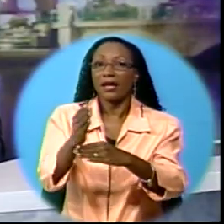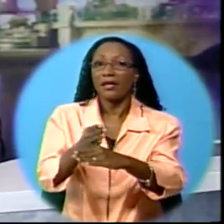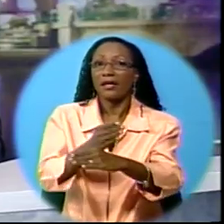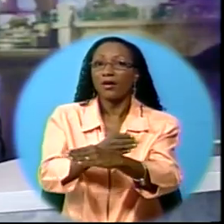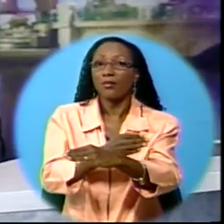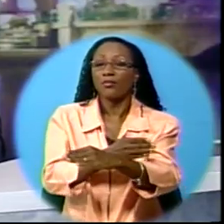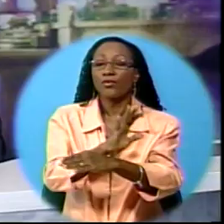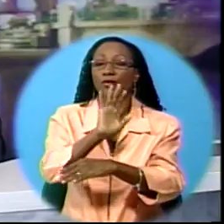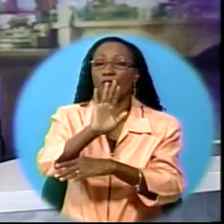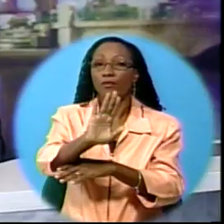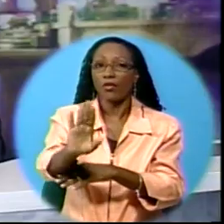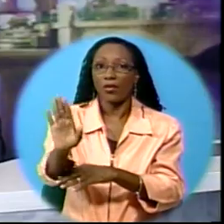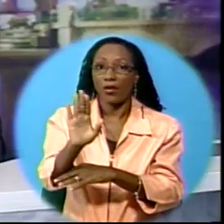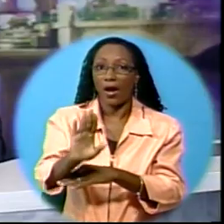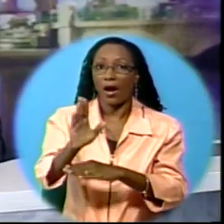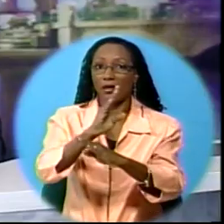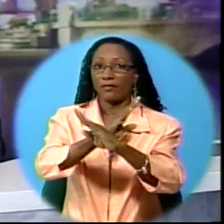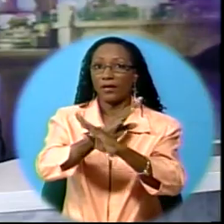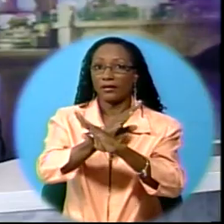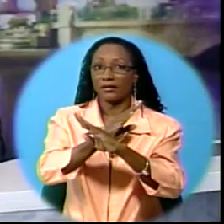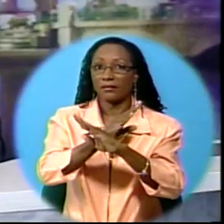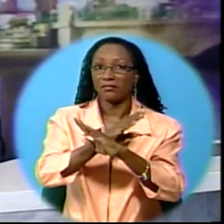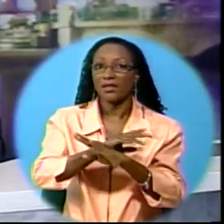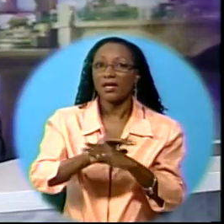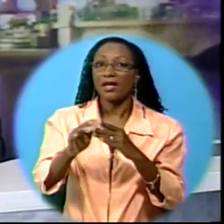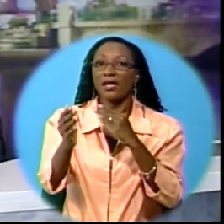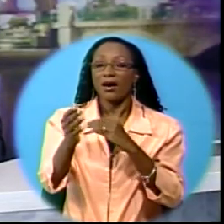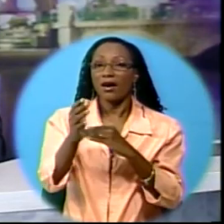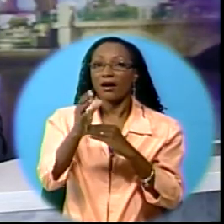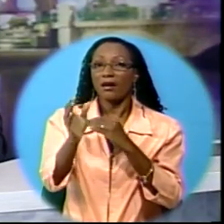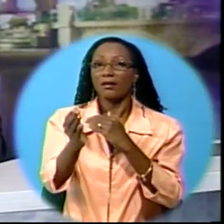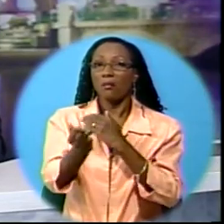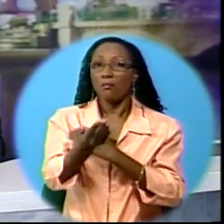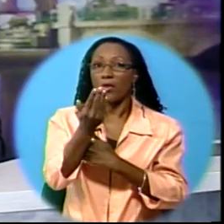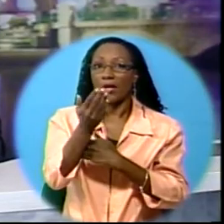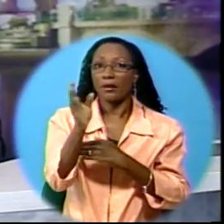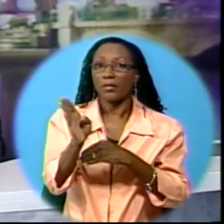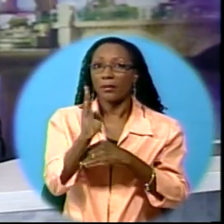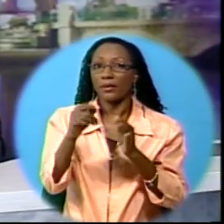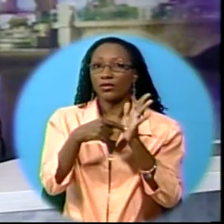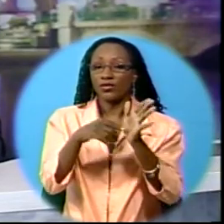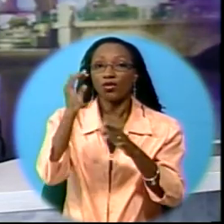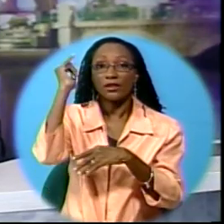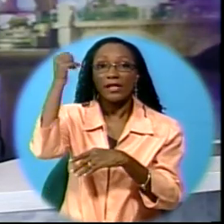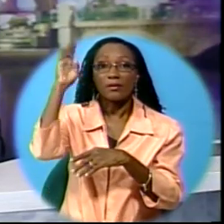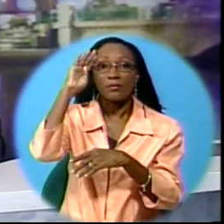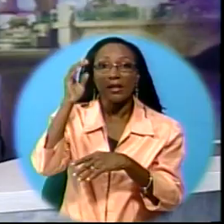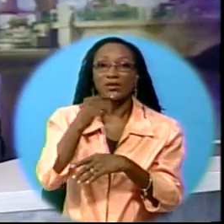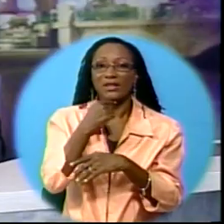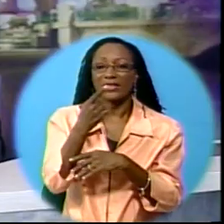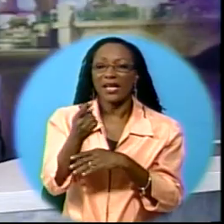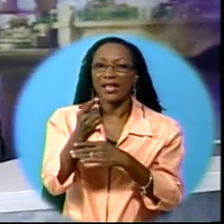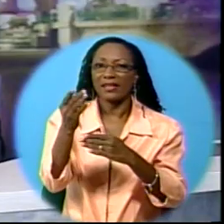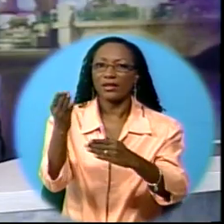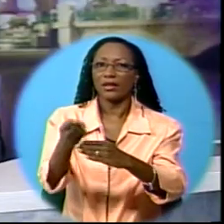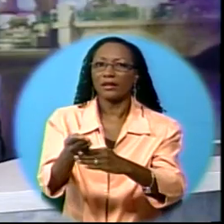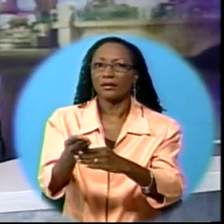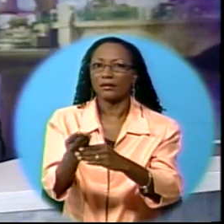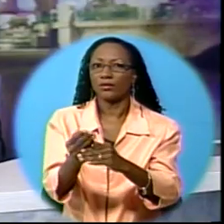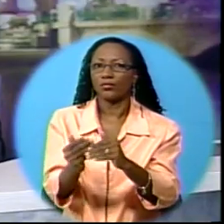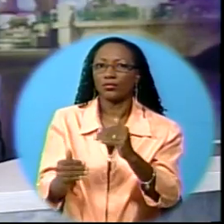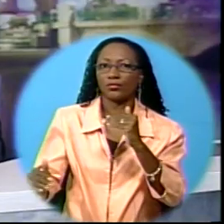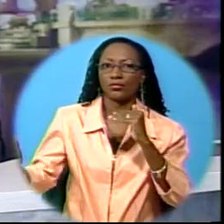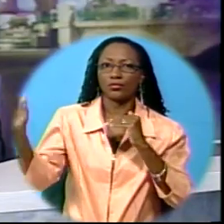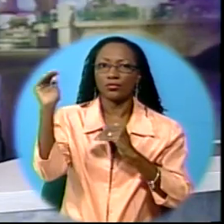on Morning Barbados, senior consultant with the firm, James Bino, says there's been a surge in cybercrime across the globe over the